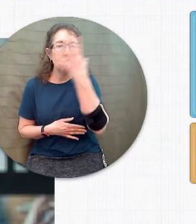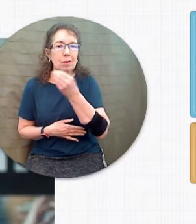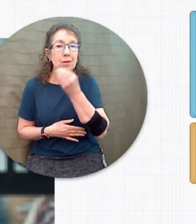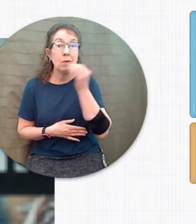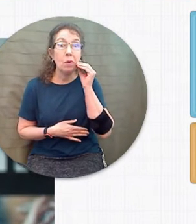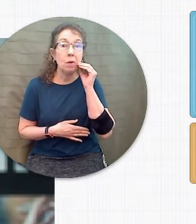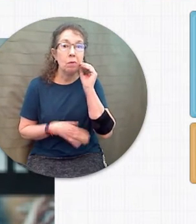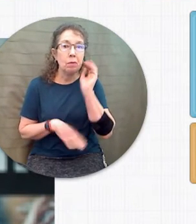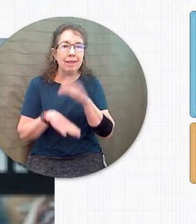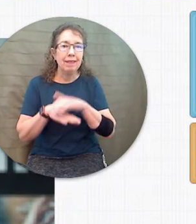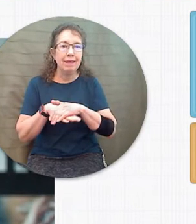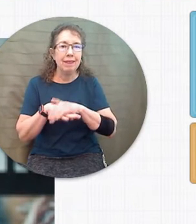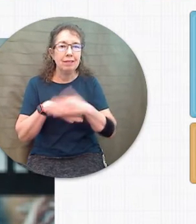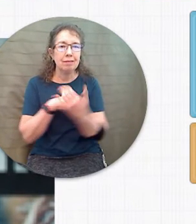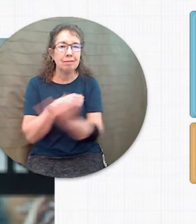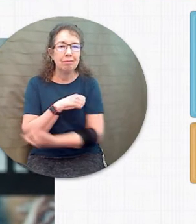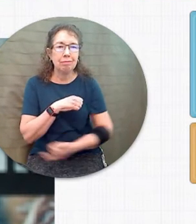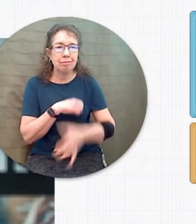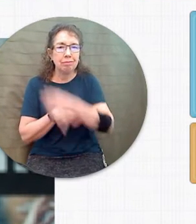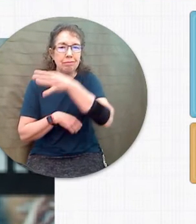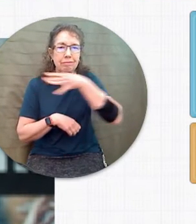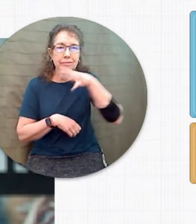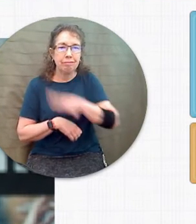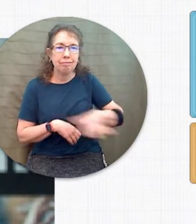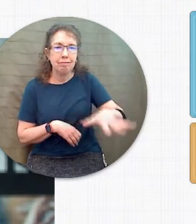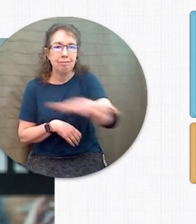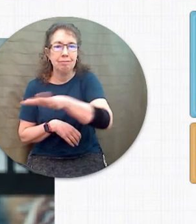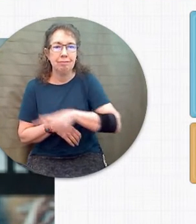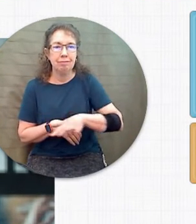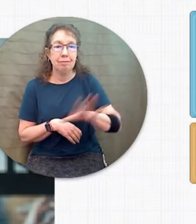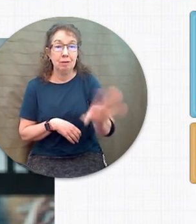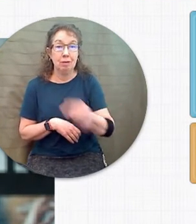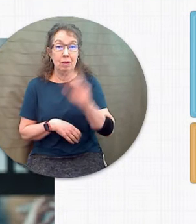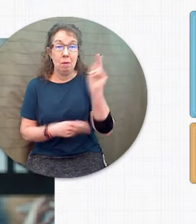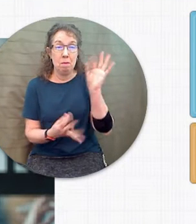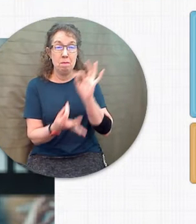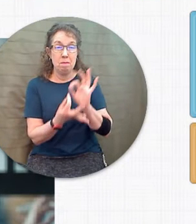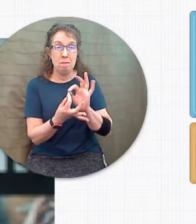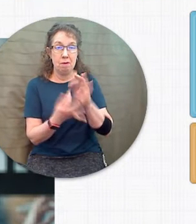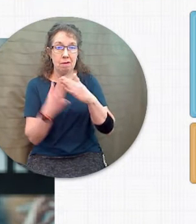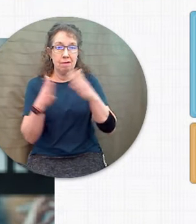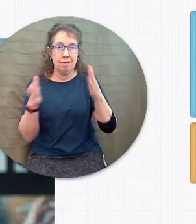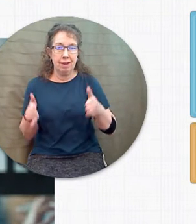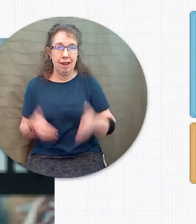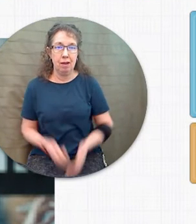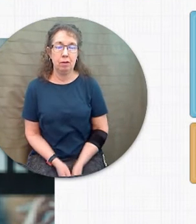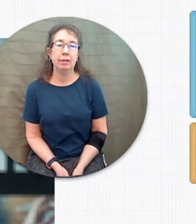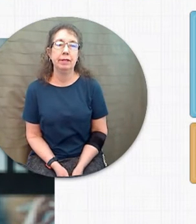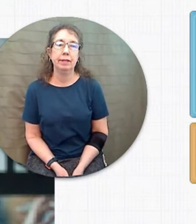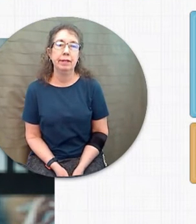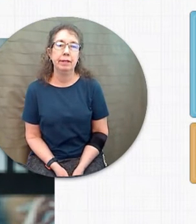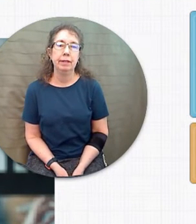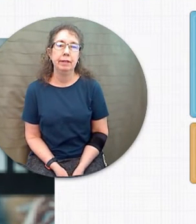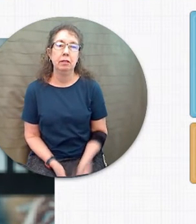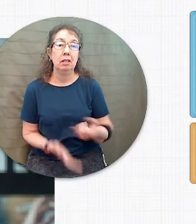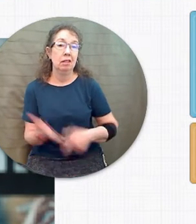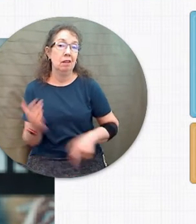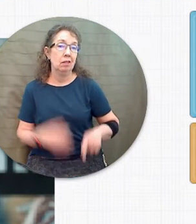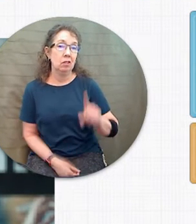English countryside. So you found the perfect house for you. It costs a mere